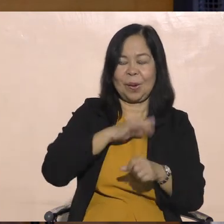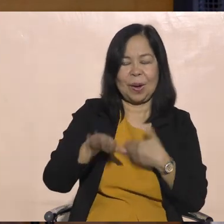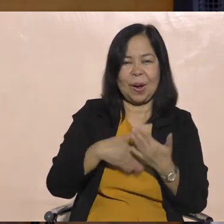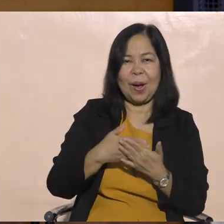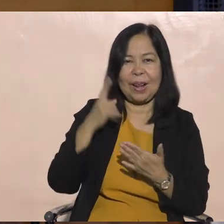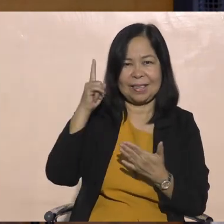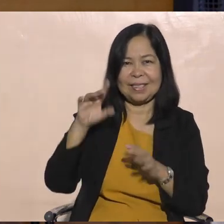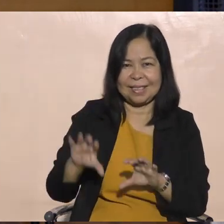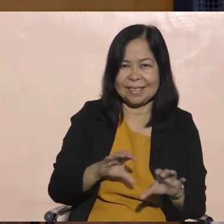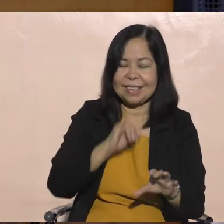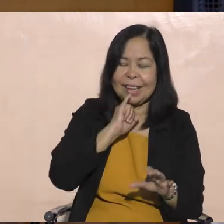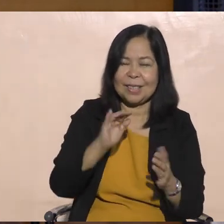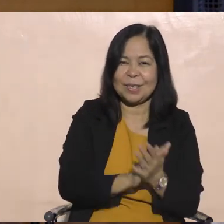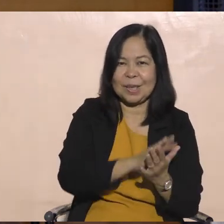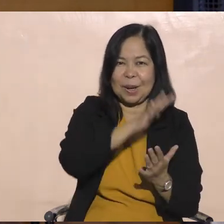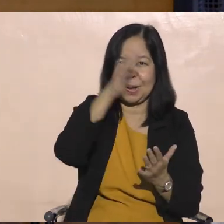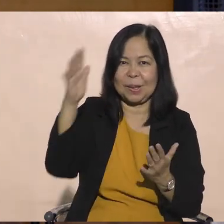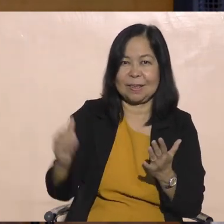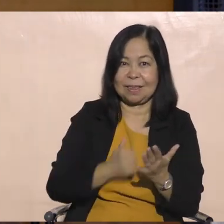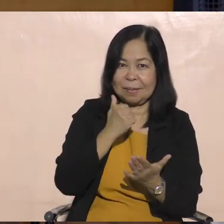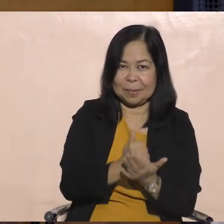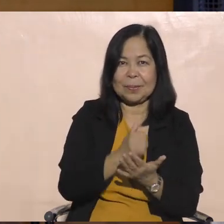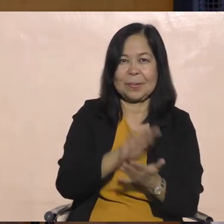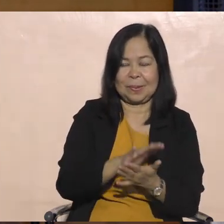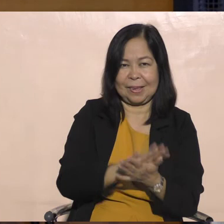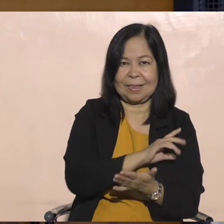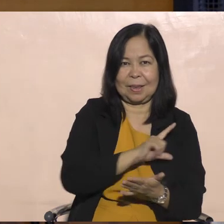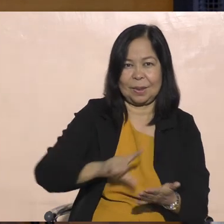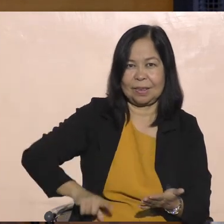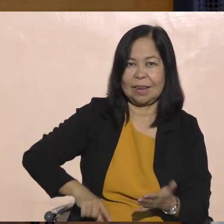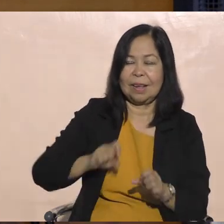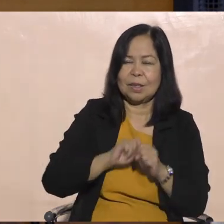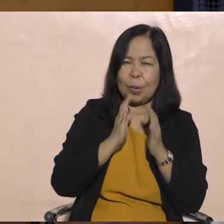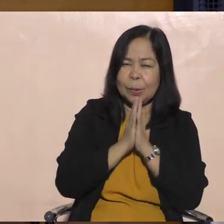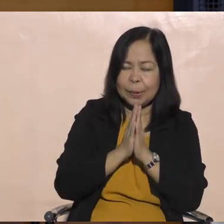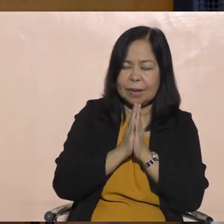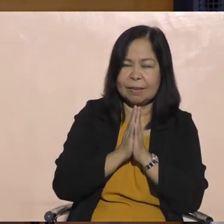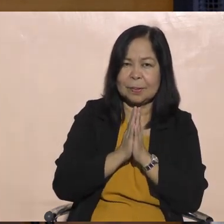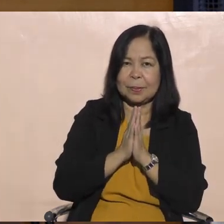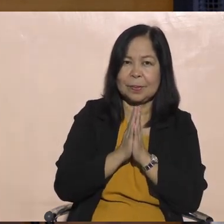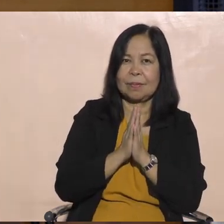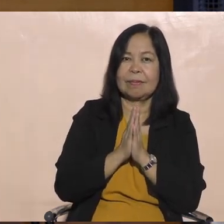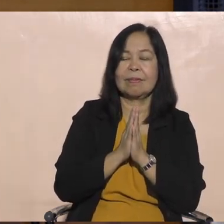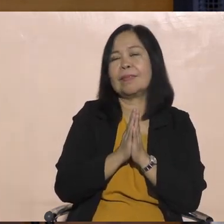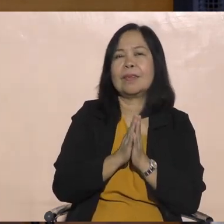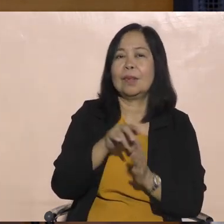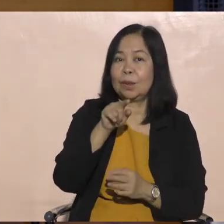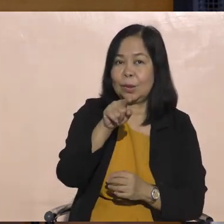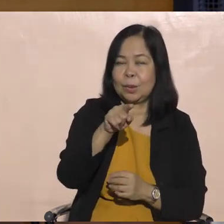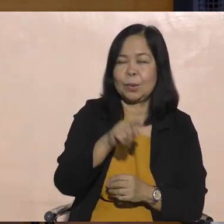Hallelujah. Amen. Praise the Lord. Hallelujah. So we pray, mga kaigsunan, nga